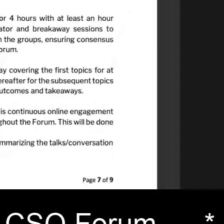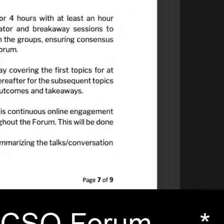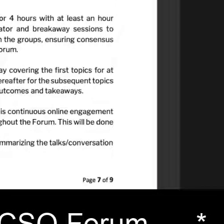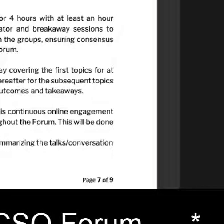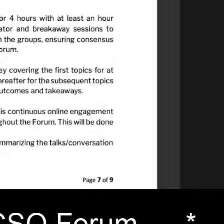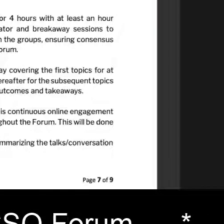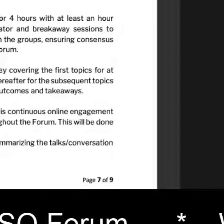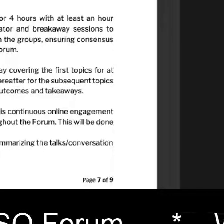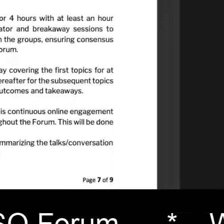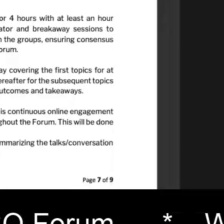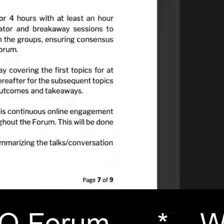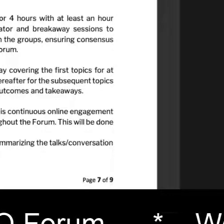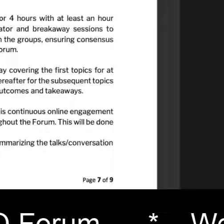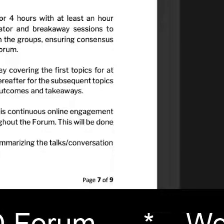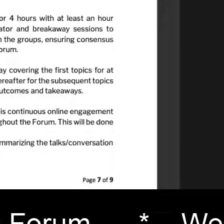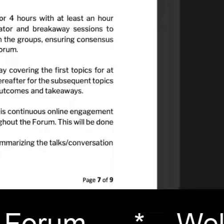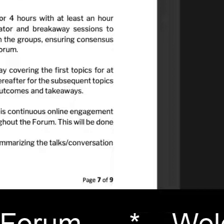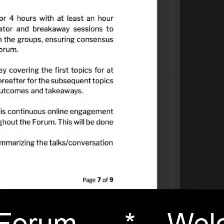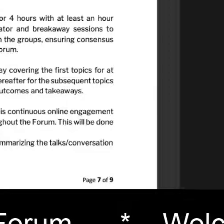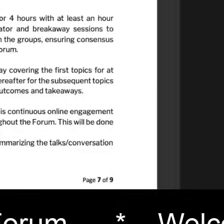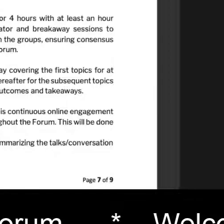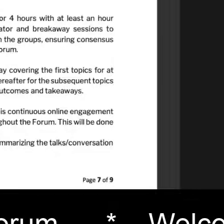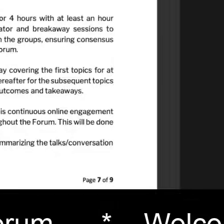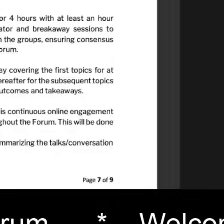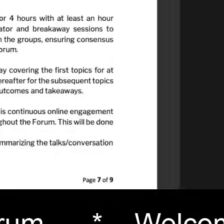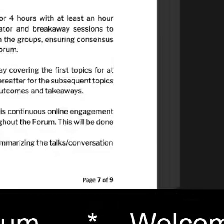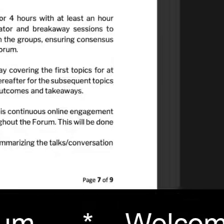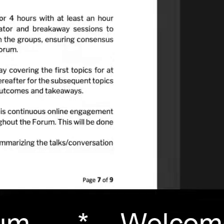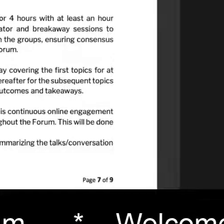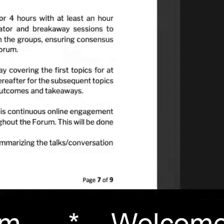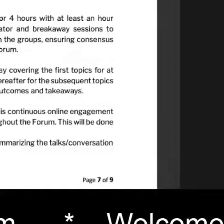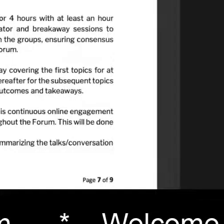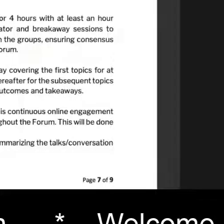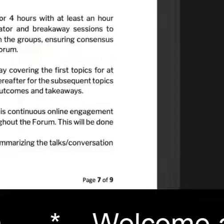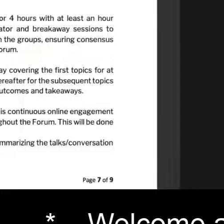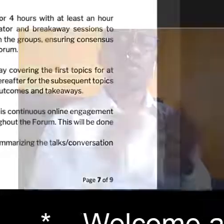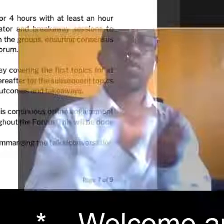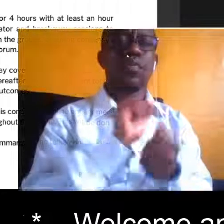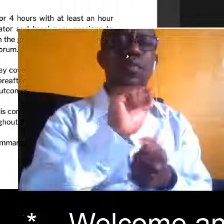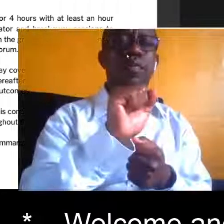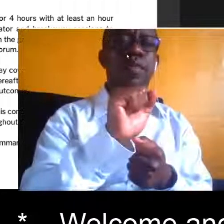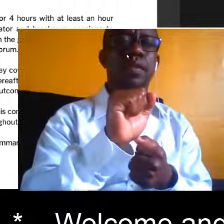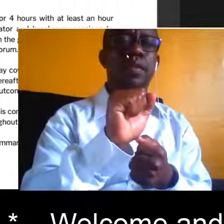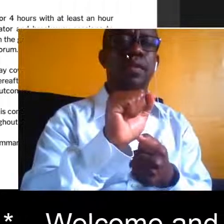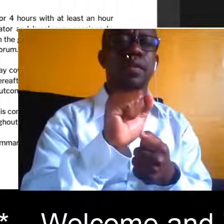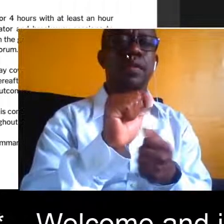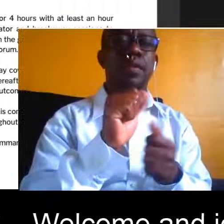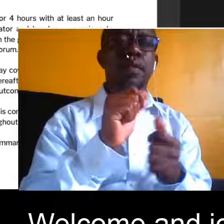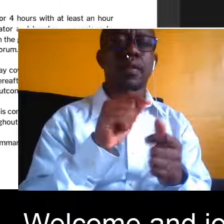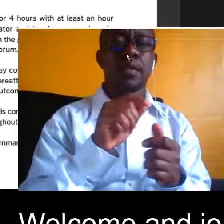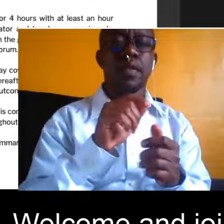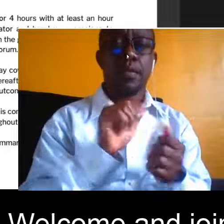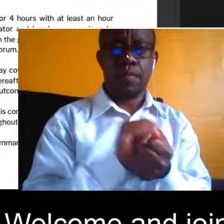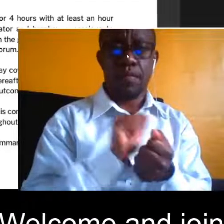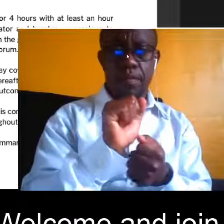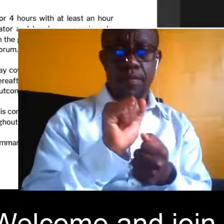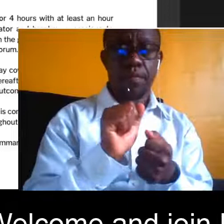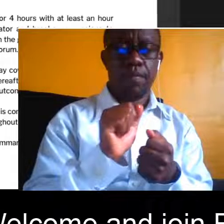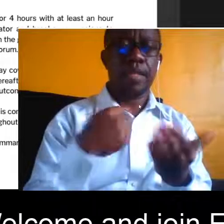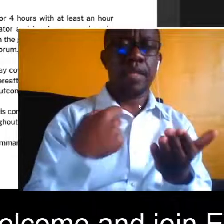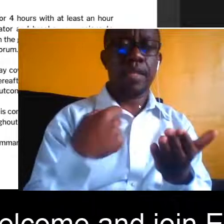of the discussions of the last CSO Forum that was held in Egypt last year. And the discussions